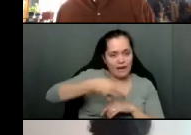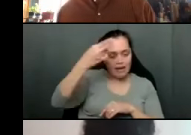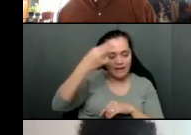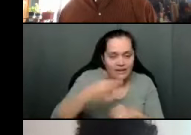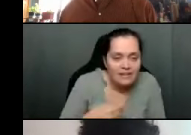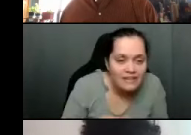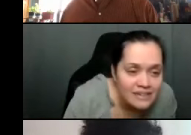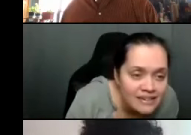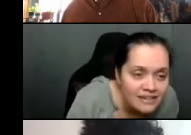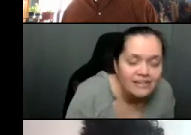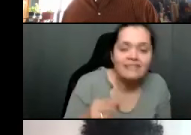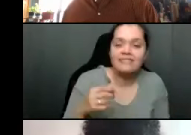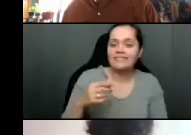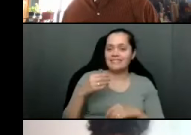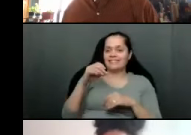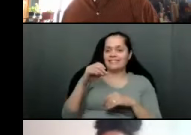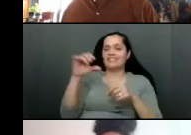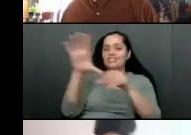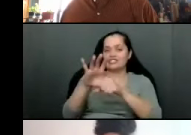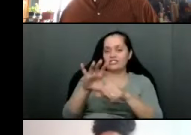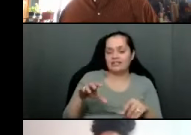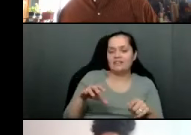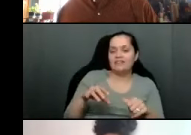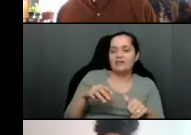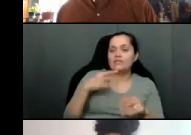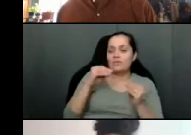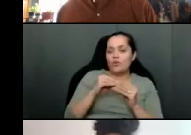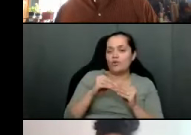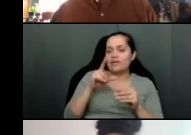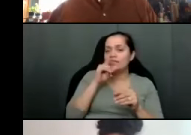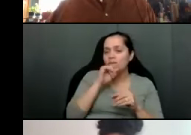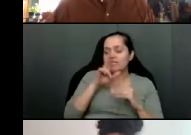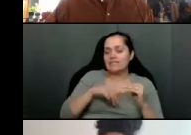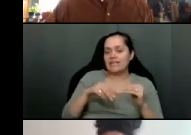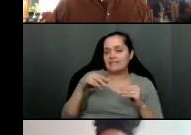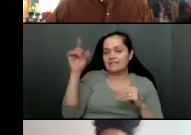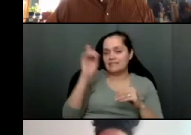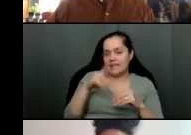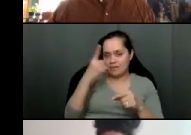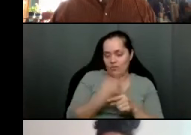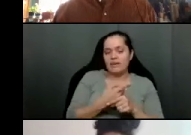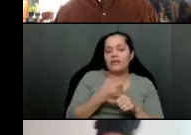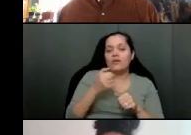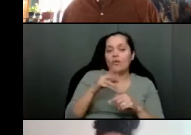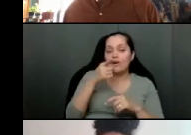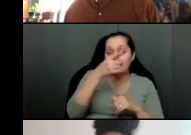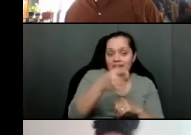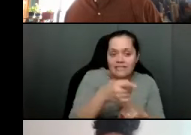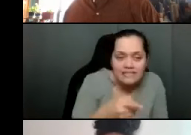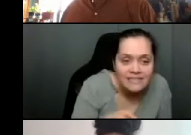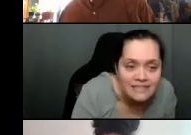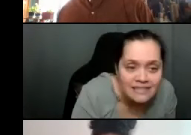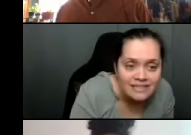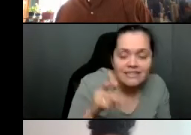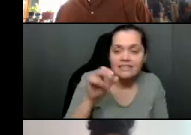We say this one a little more in tweets than we said damn. Okay, or, okay, the big